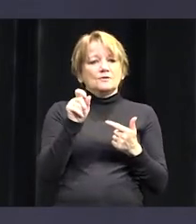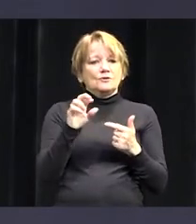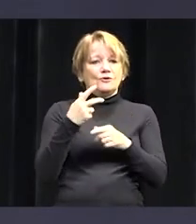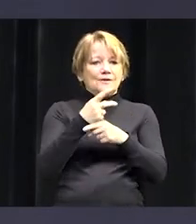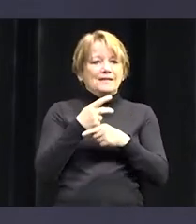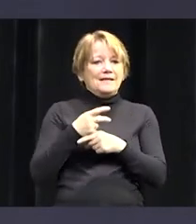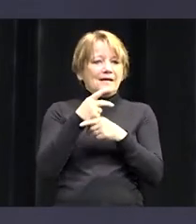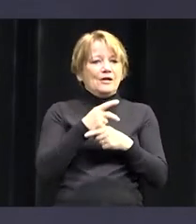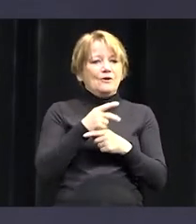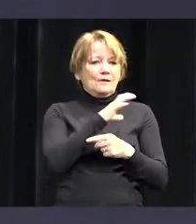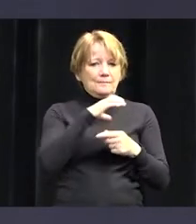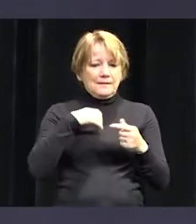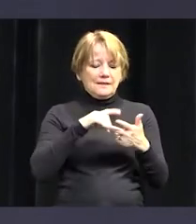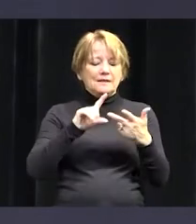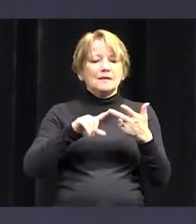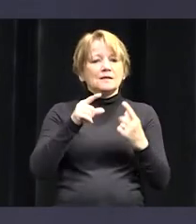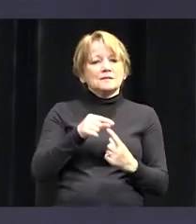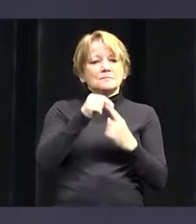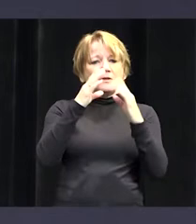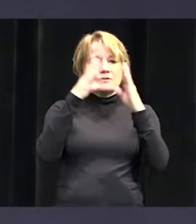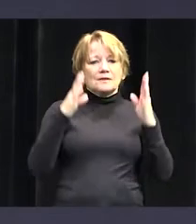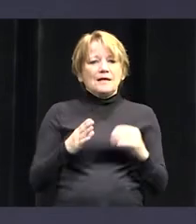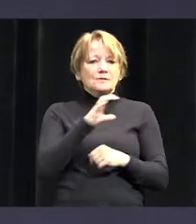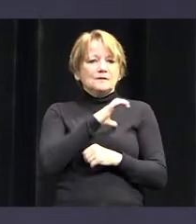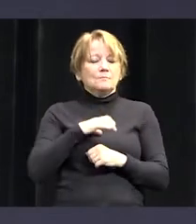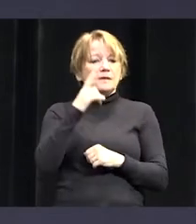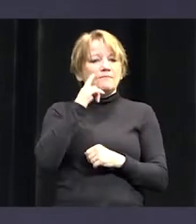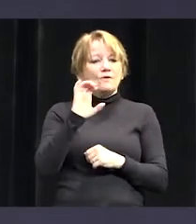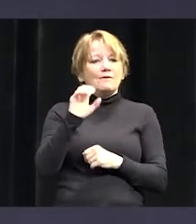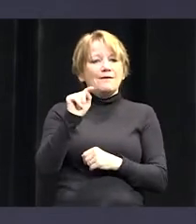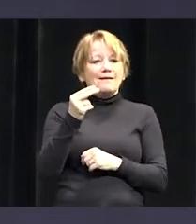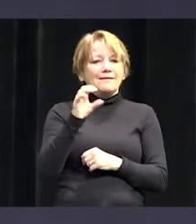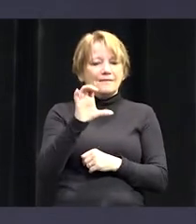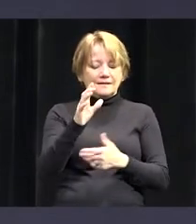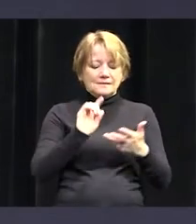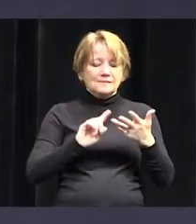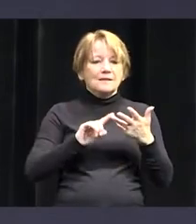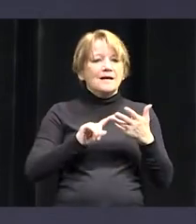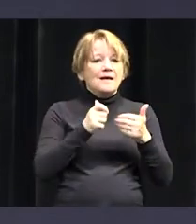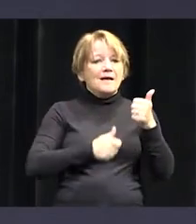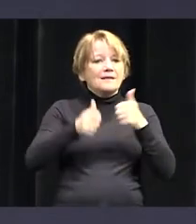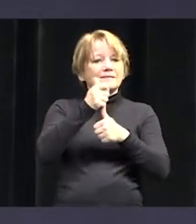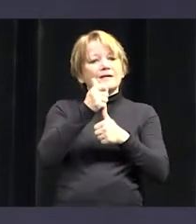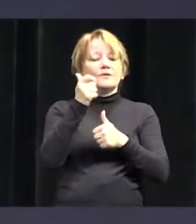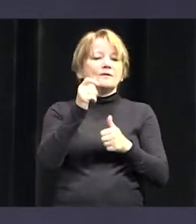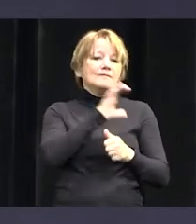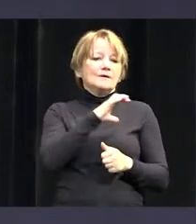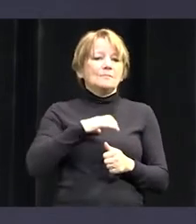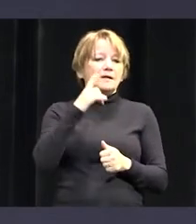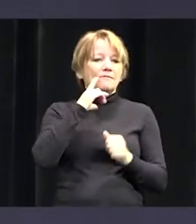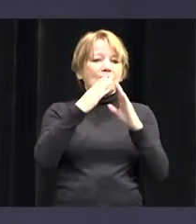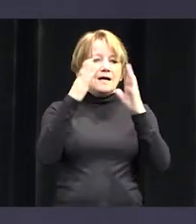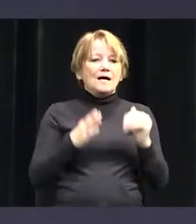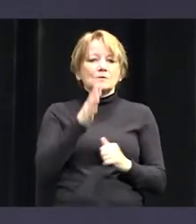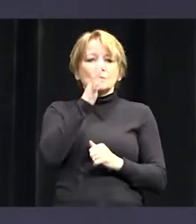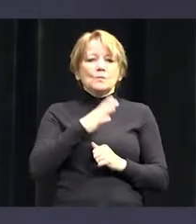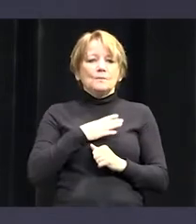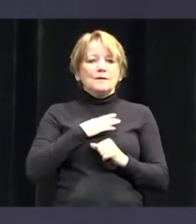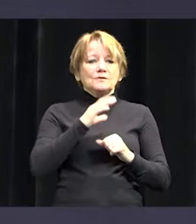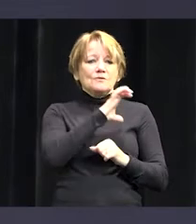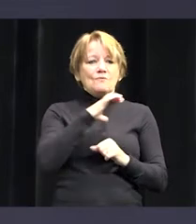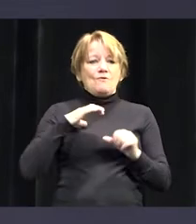committee the special house committee on ethics the executive committee of the house women's